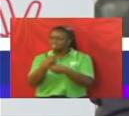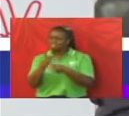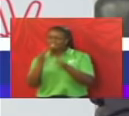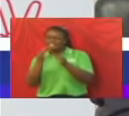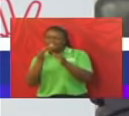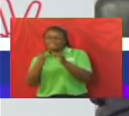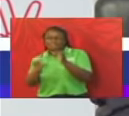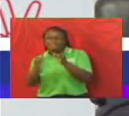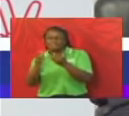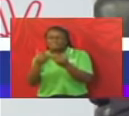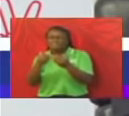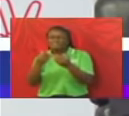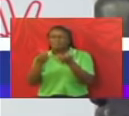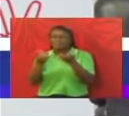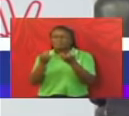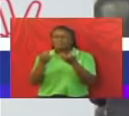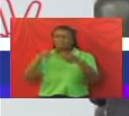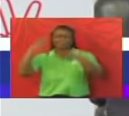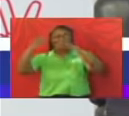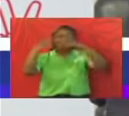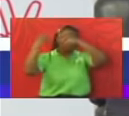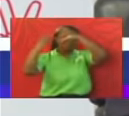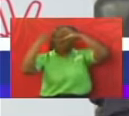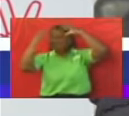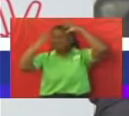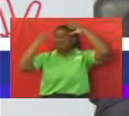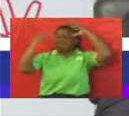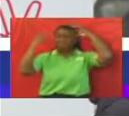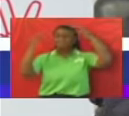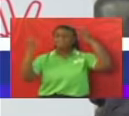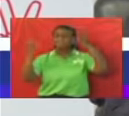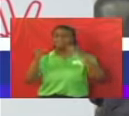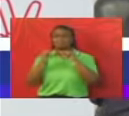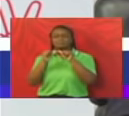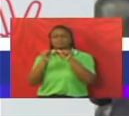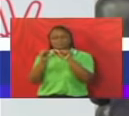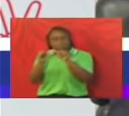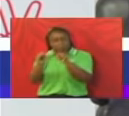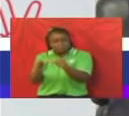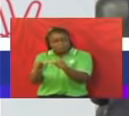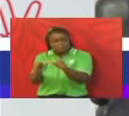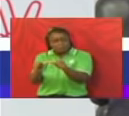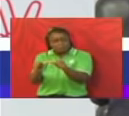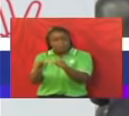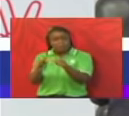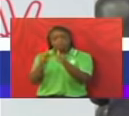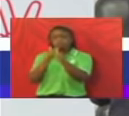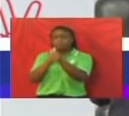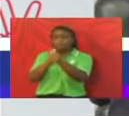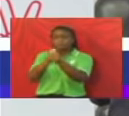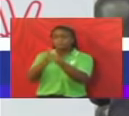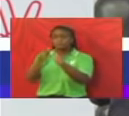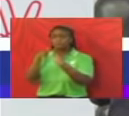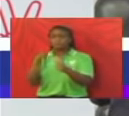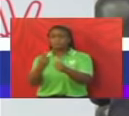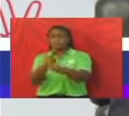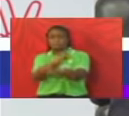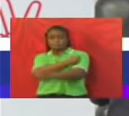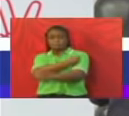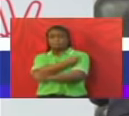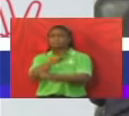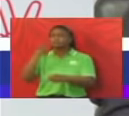are switching with the we are sticking with the Pfizer vaccines for our pregnant